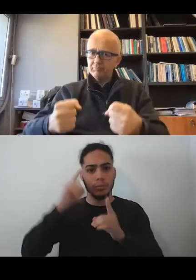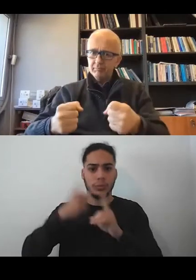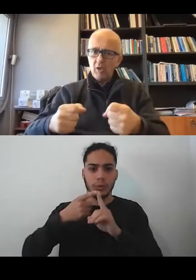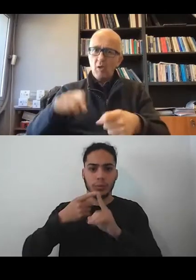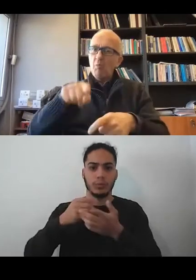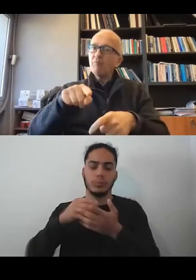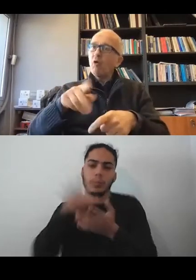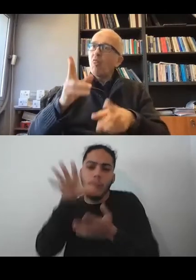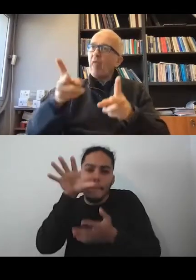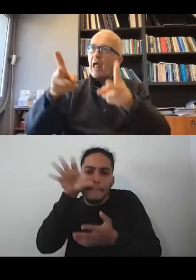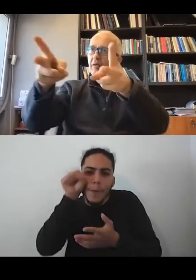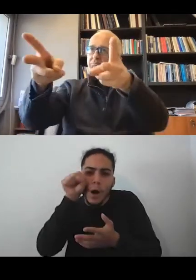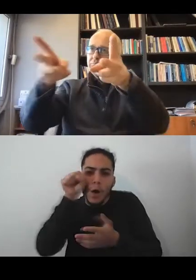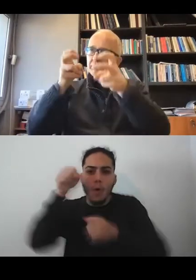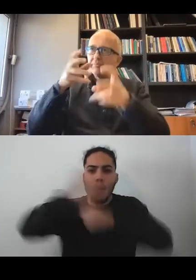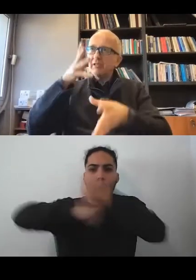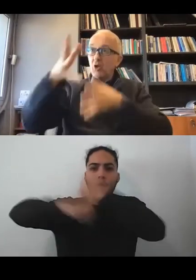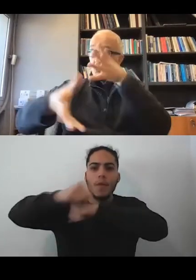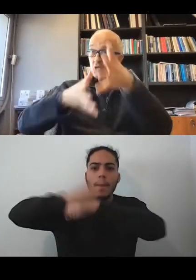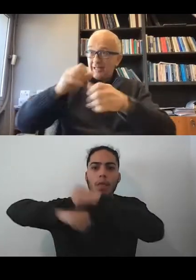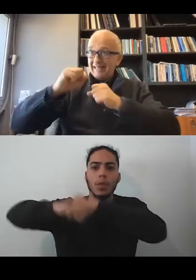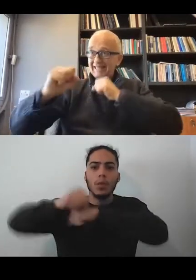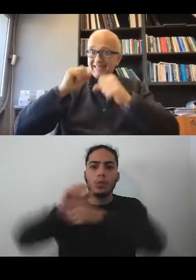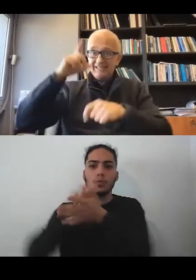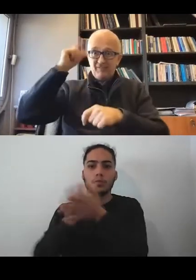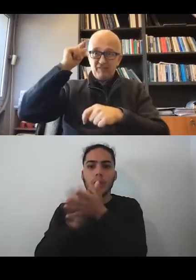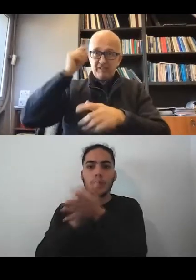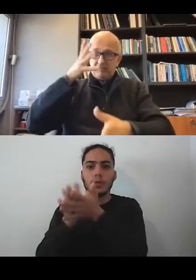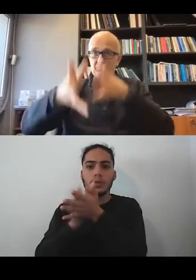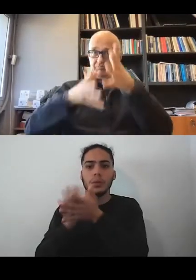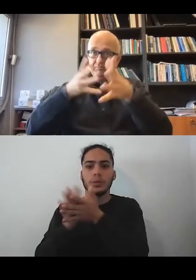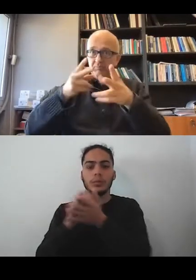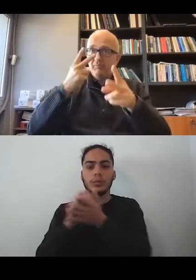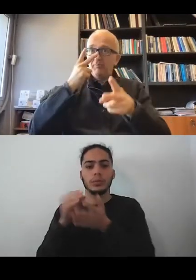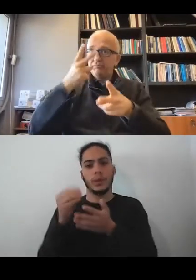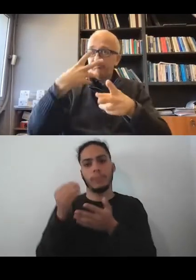motion using cameras and